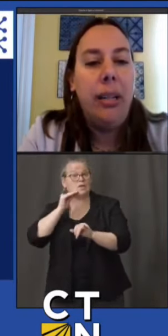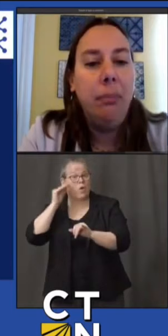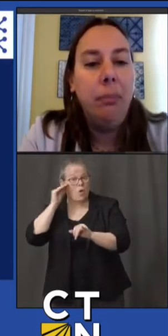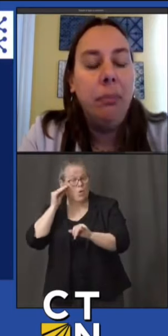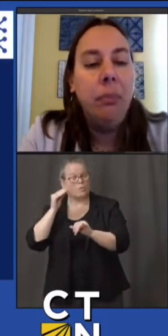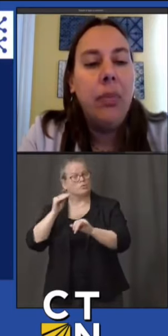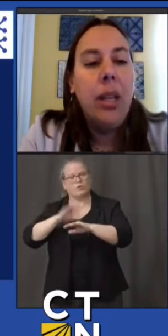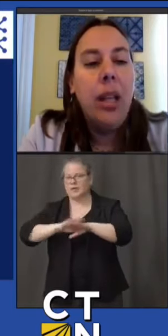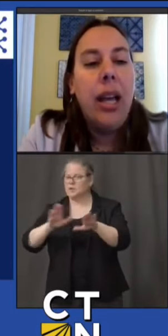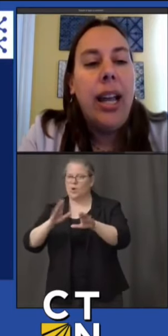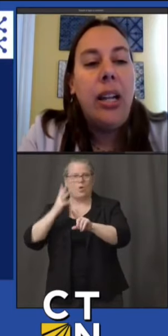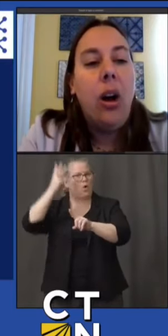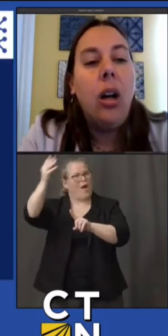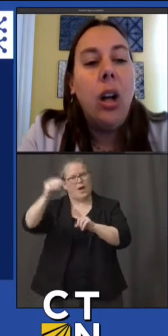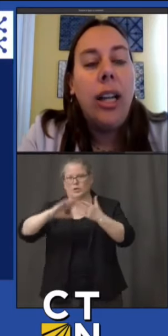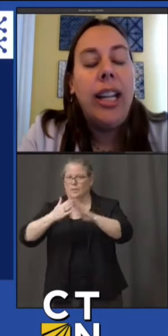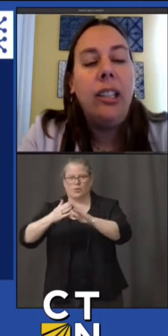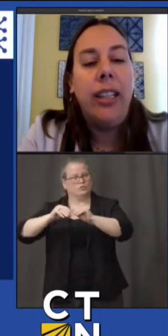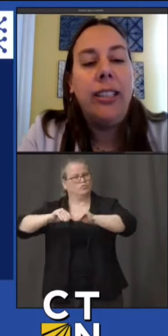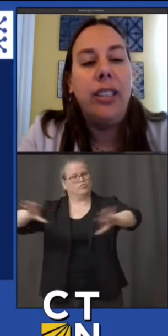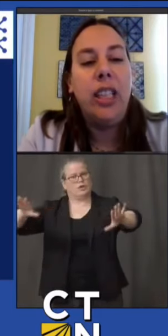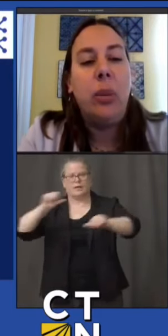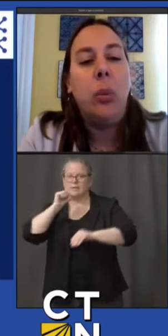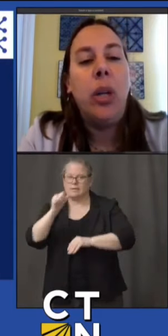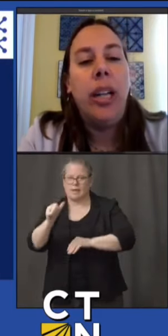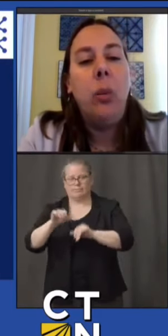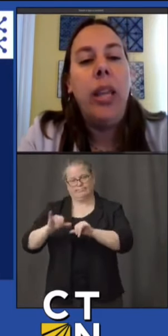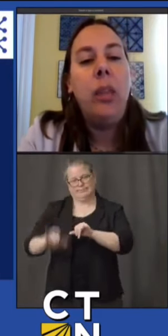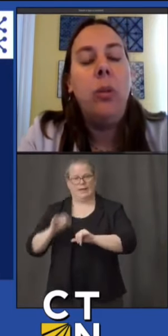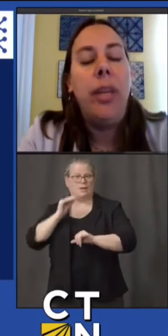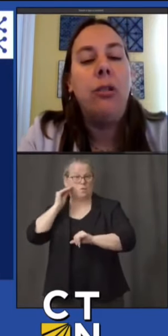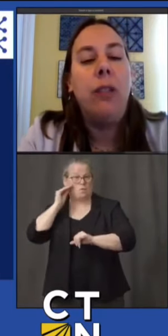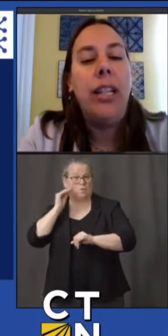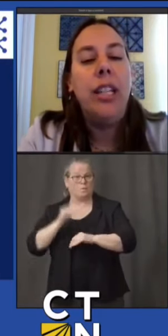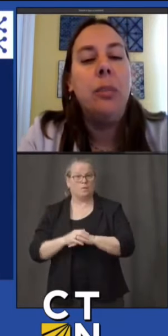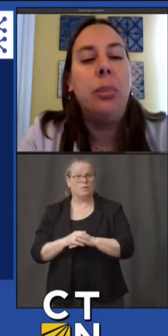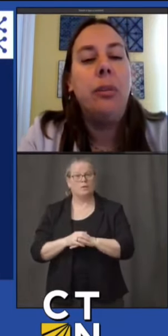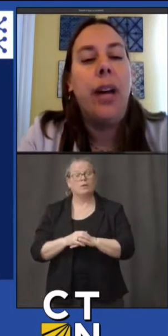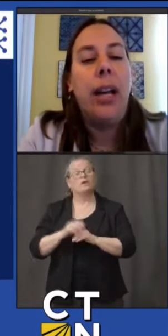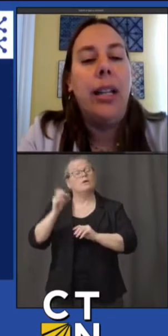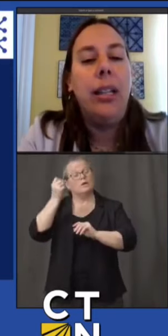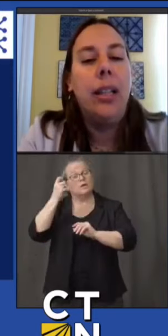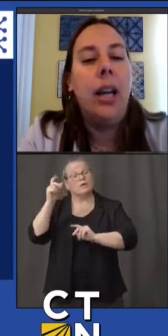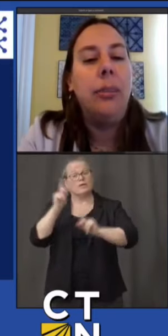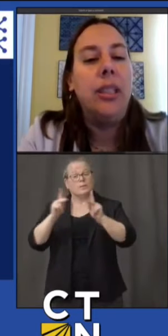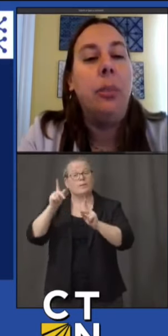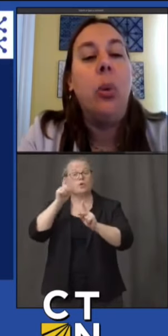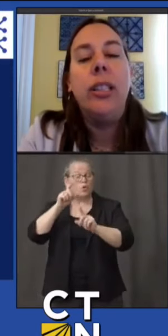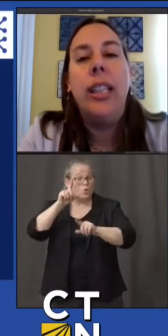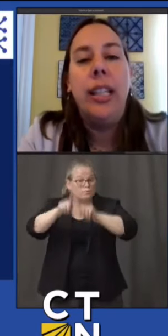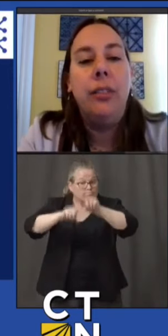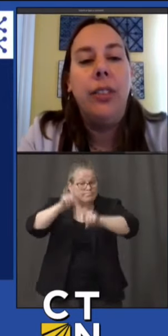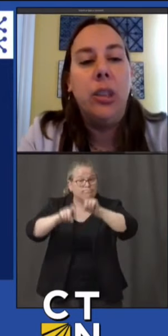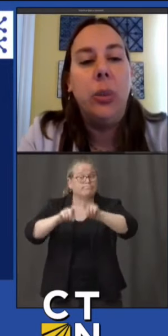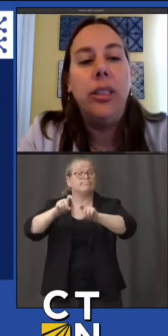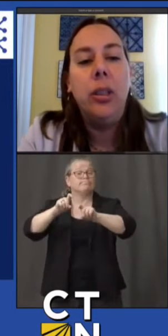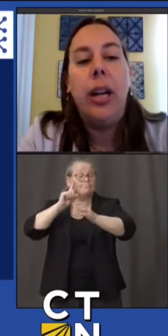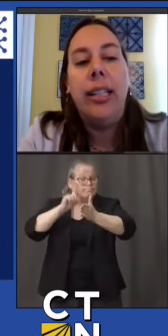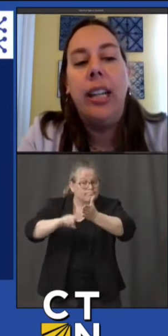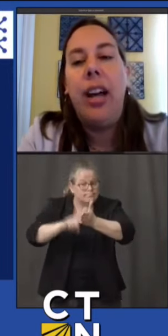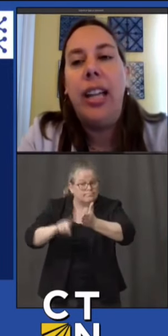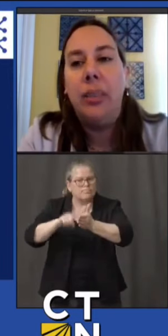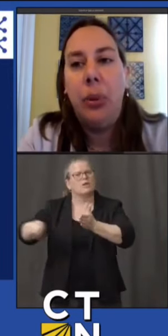community. Again, all contact tracers that we're working with will be trained to provide support to individuals